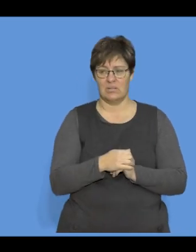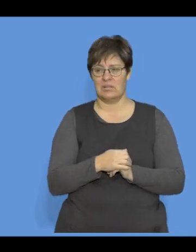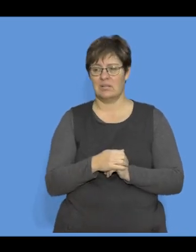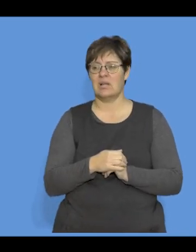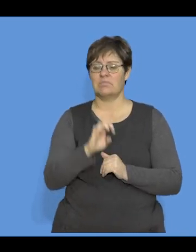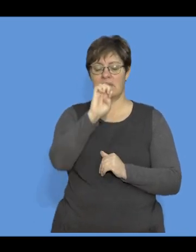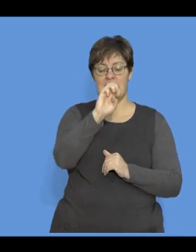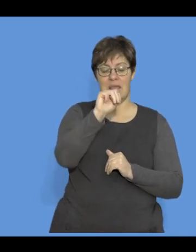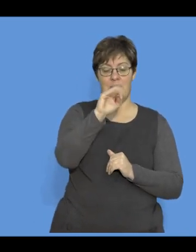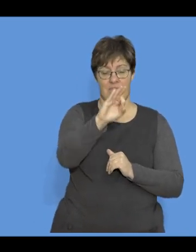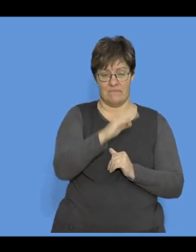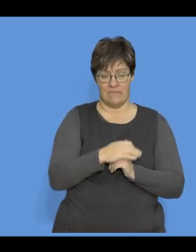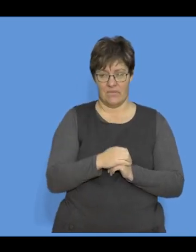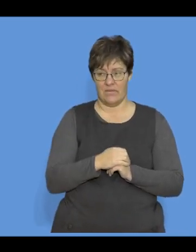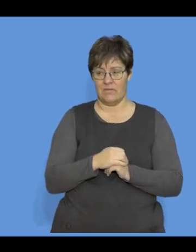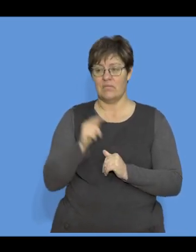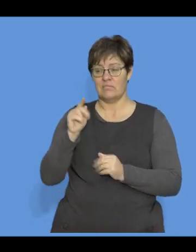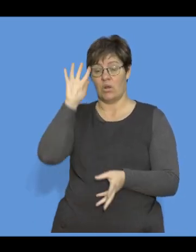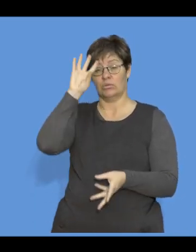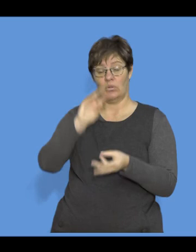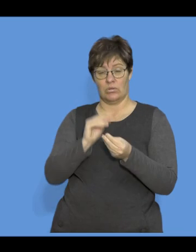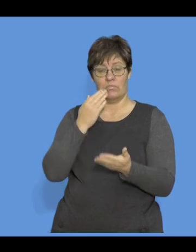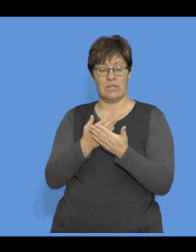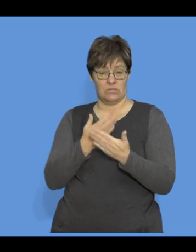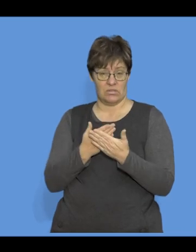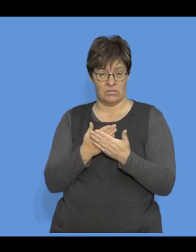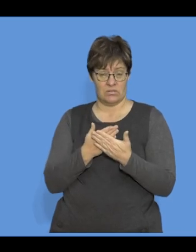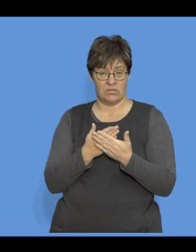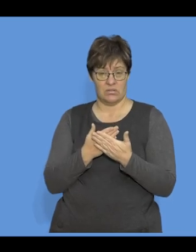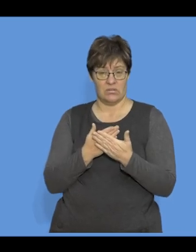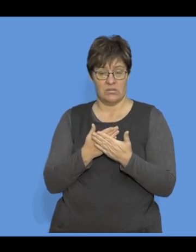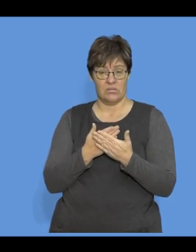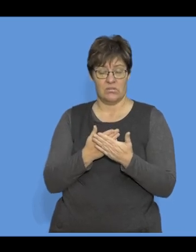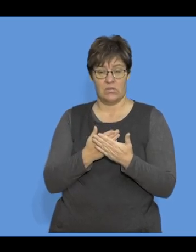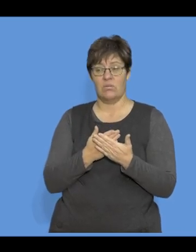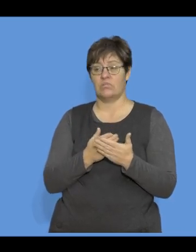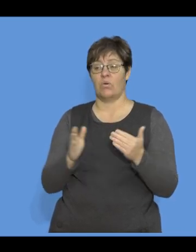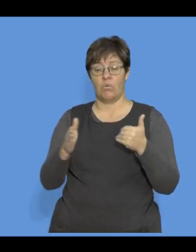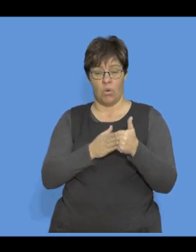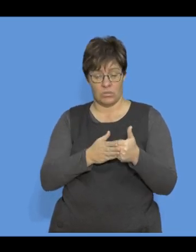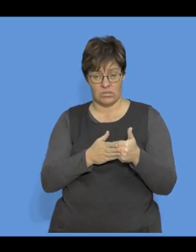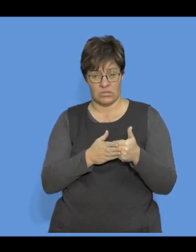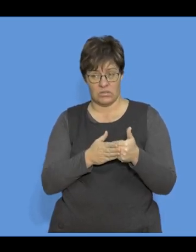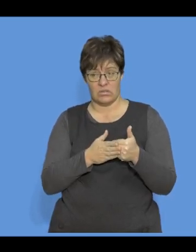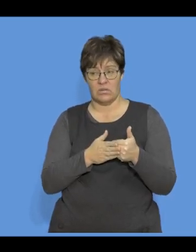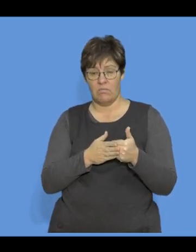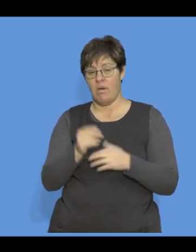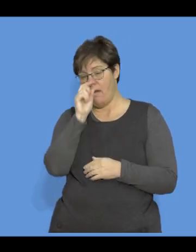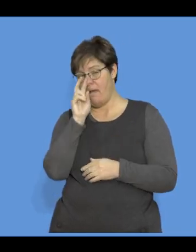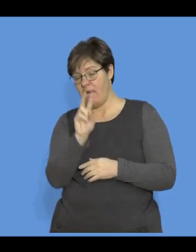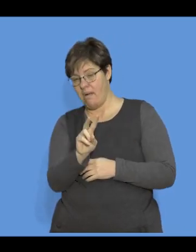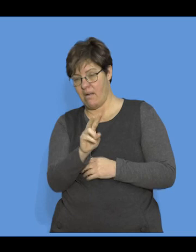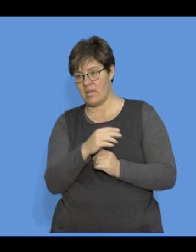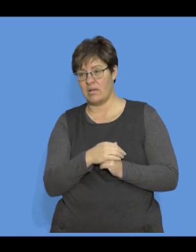EMF. This is the total potential when the switch is closed. And we can recognize that